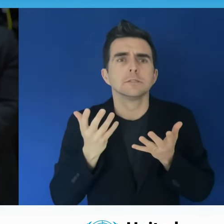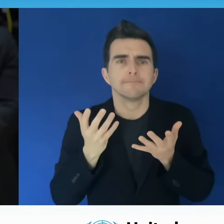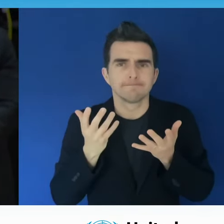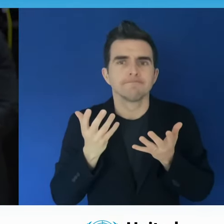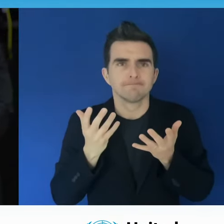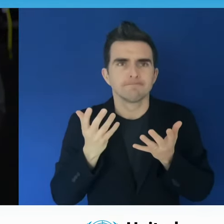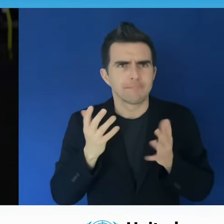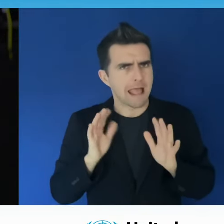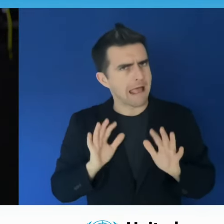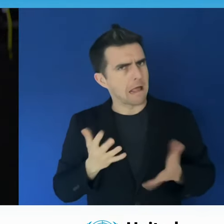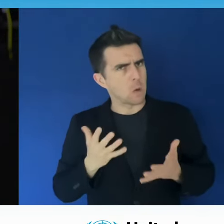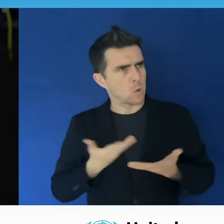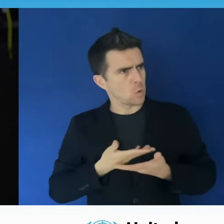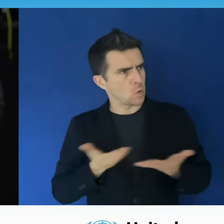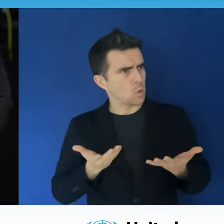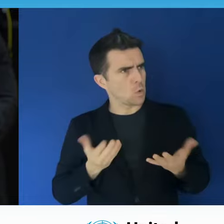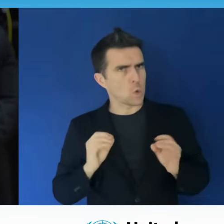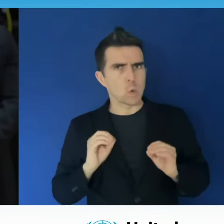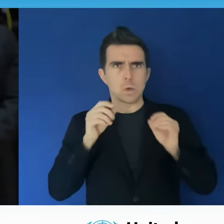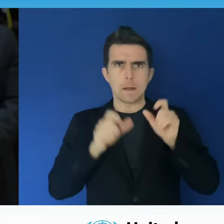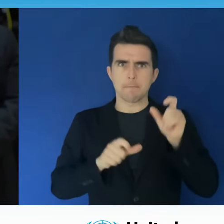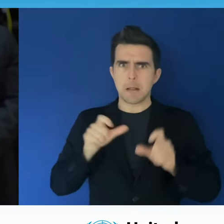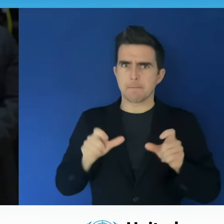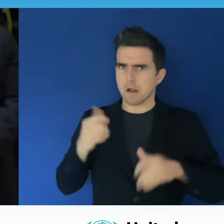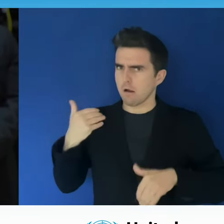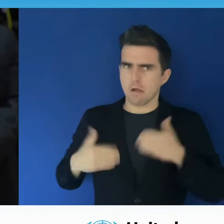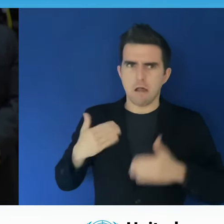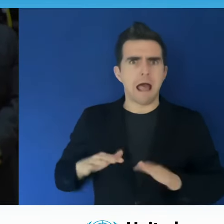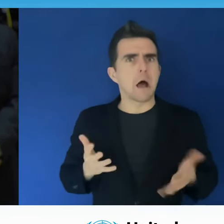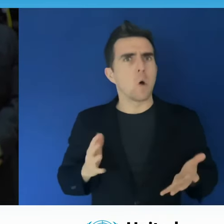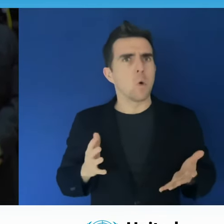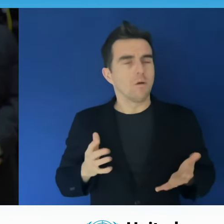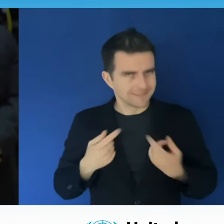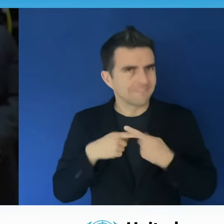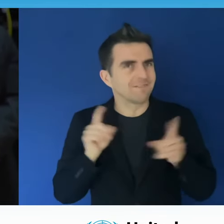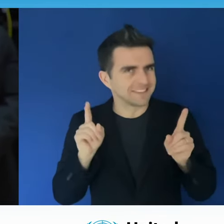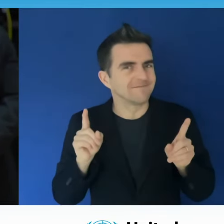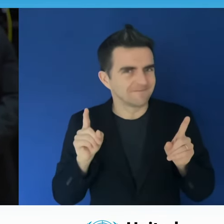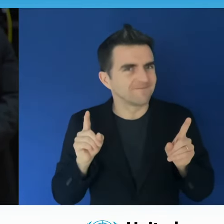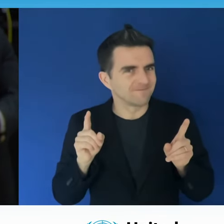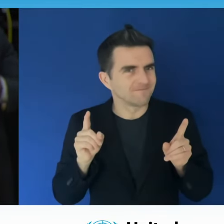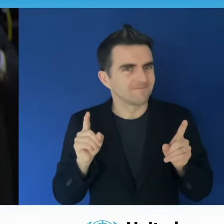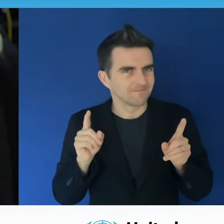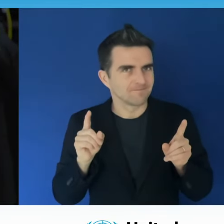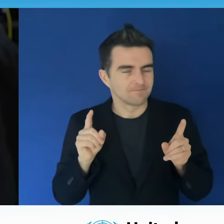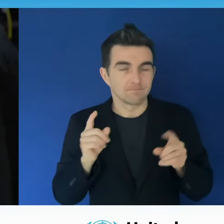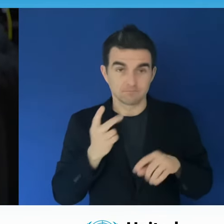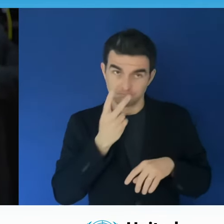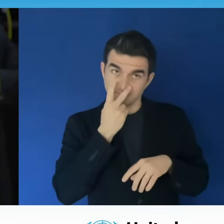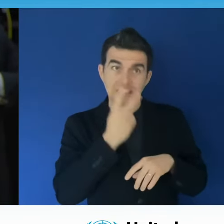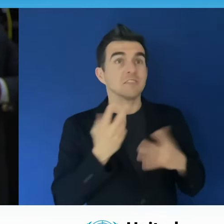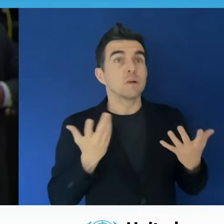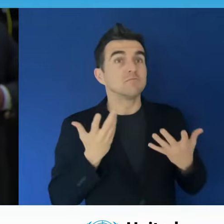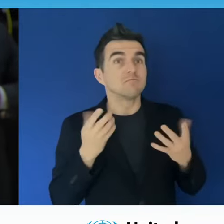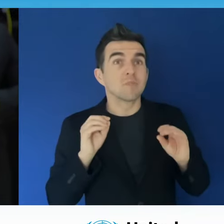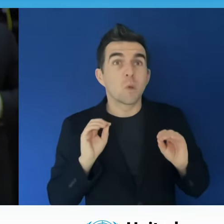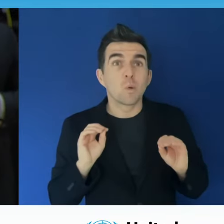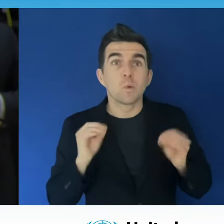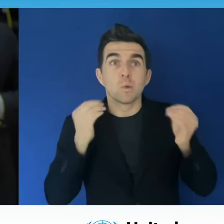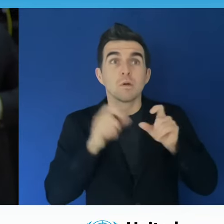time, youth refuse to remain silent. They no longer wait for an army or another regime to fight for